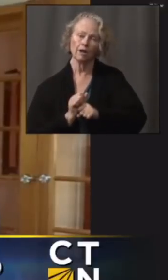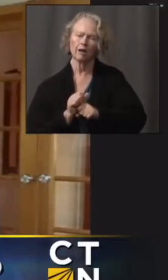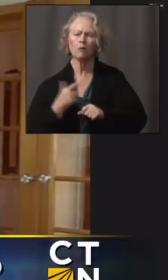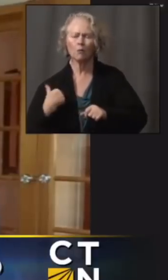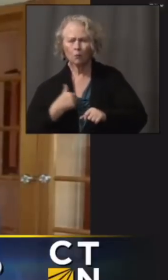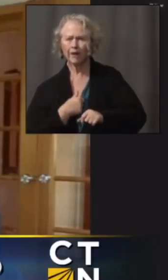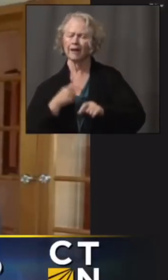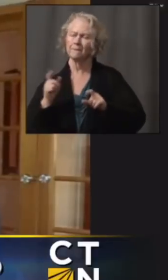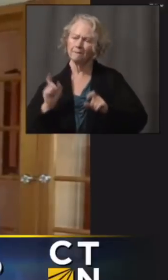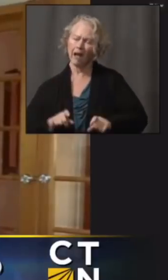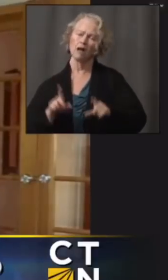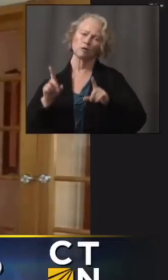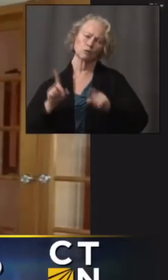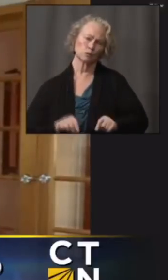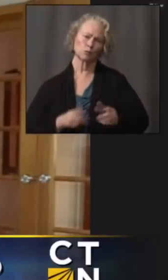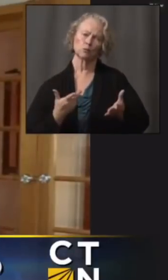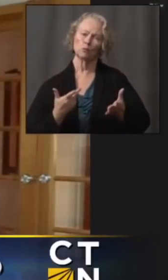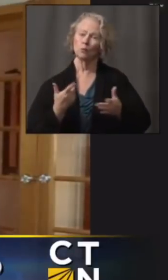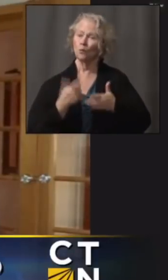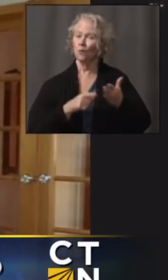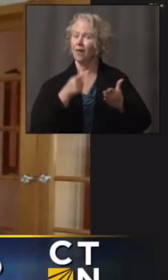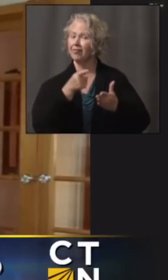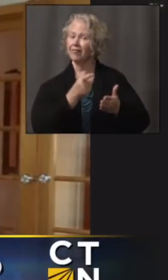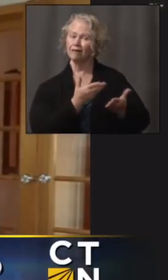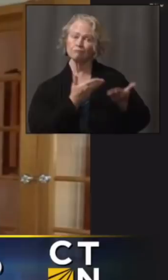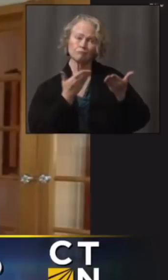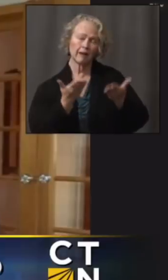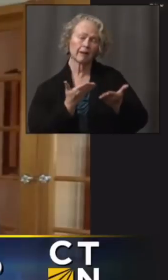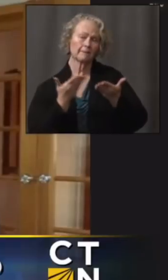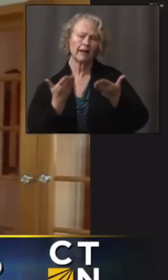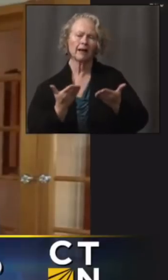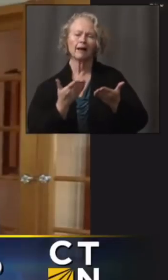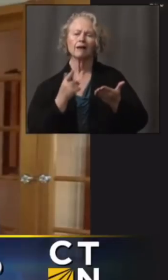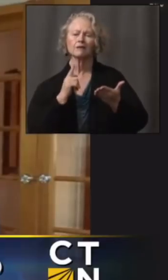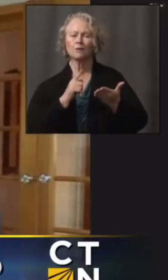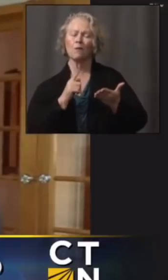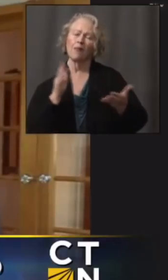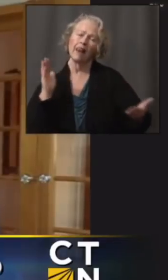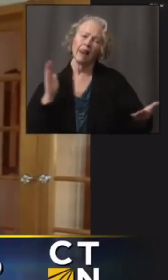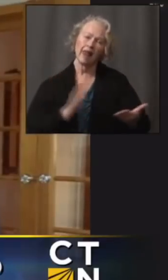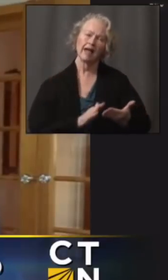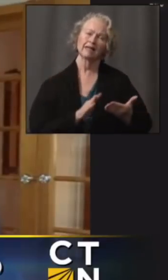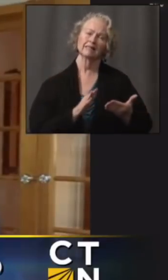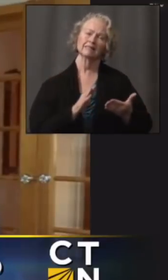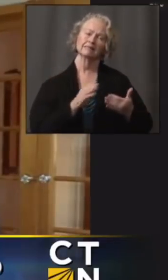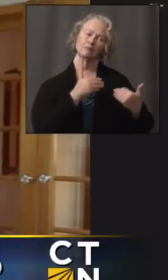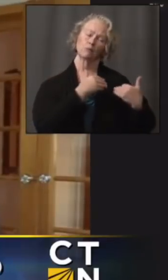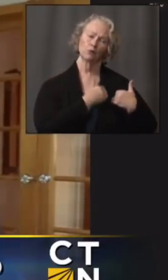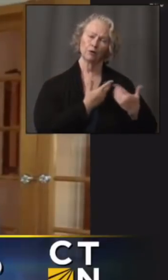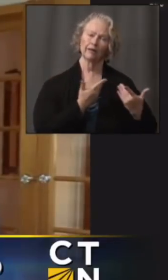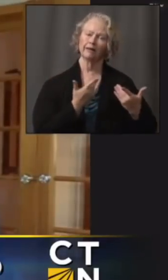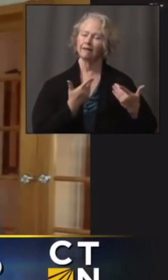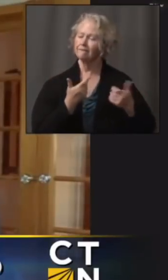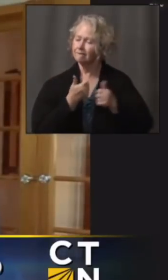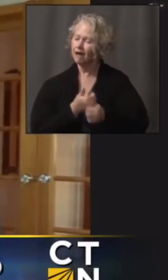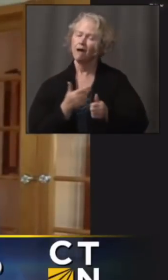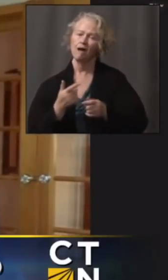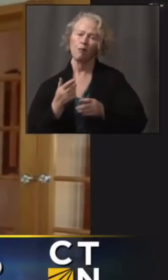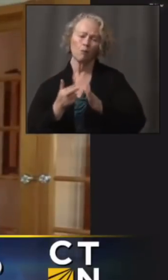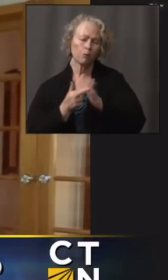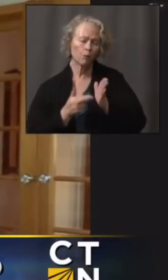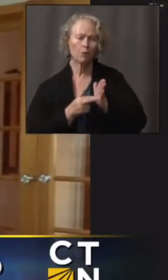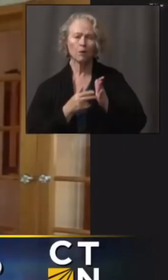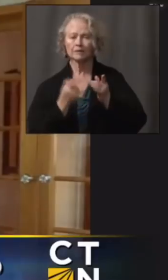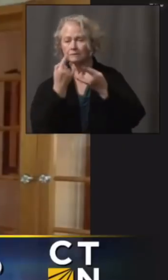do all the things that the governor said, that Dr. Nunez-Smith said, to help take the burden off of them by following the rules, keeping our masks on, being safe